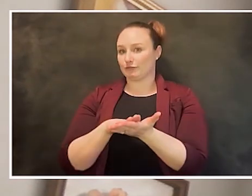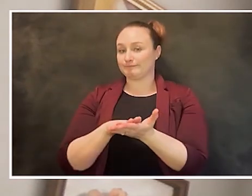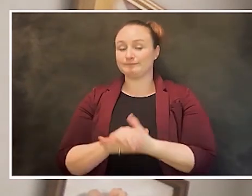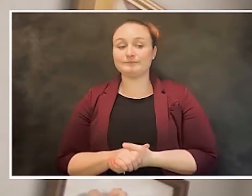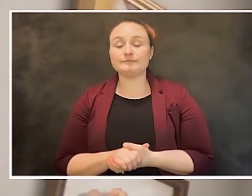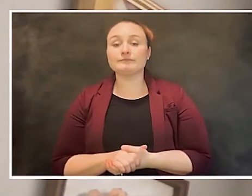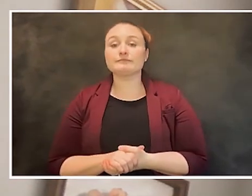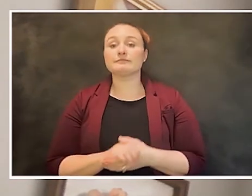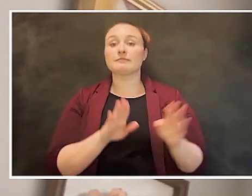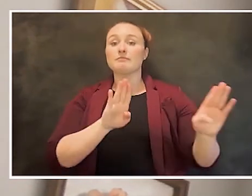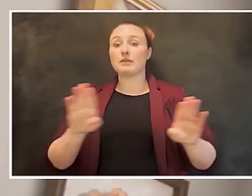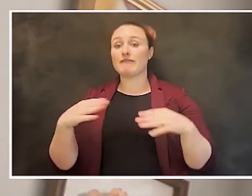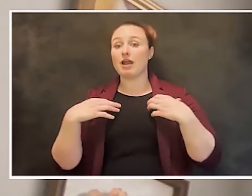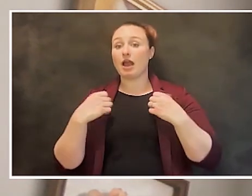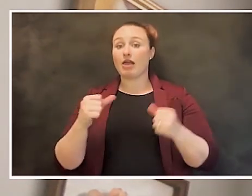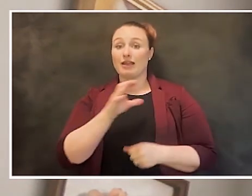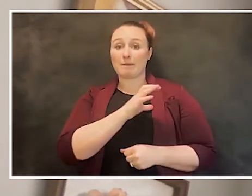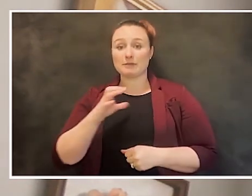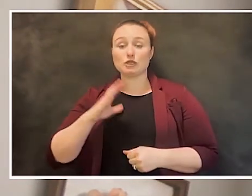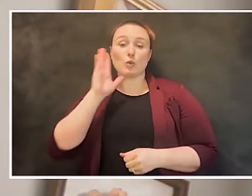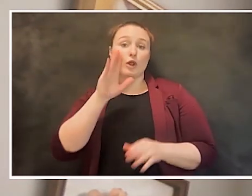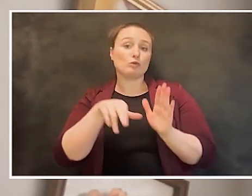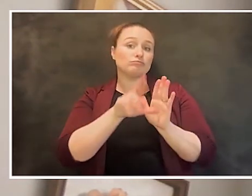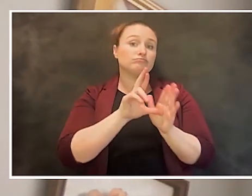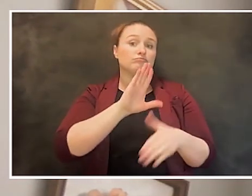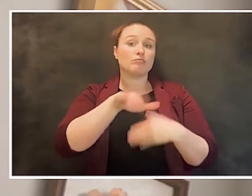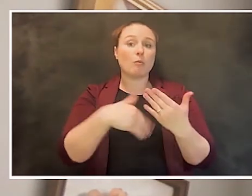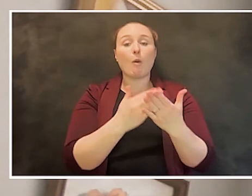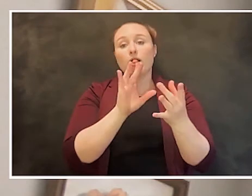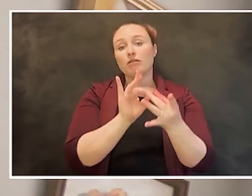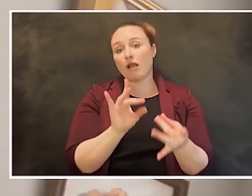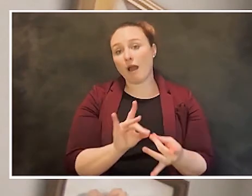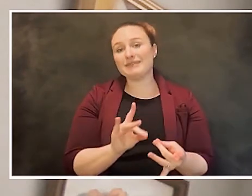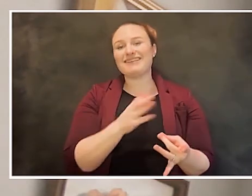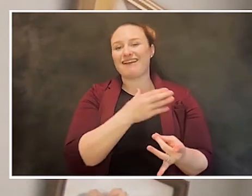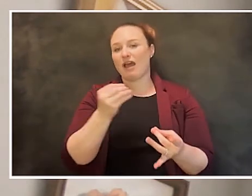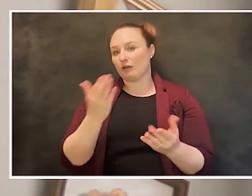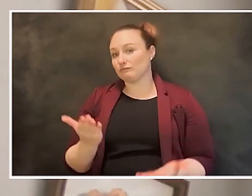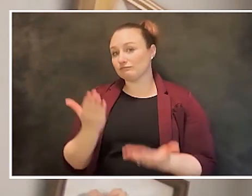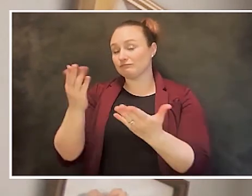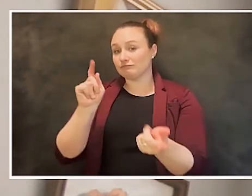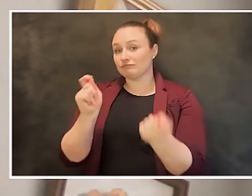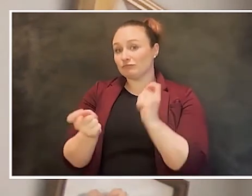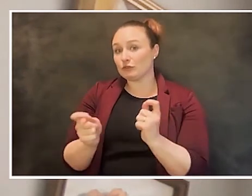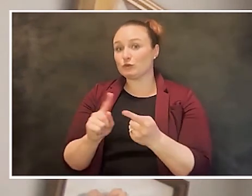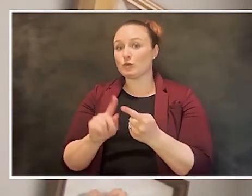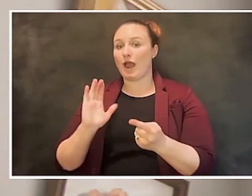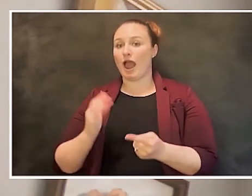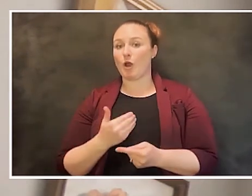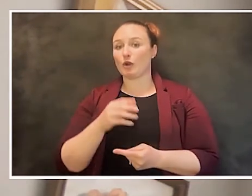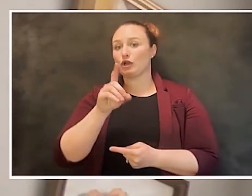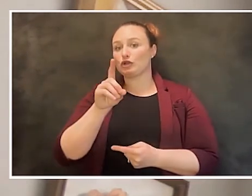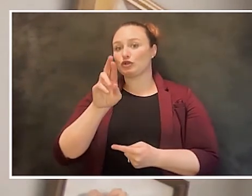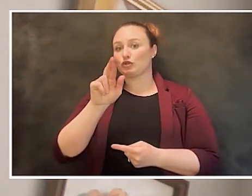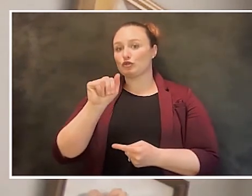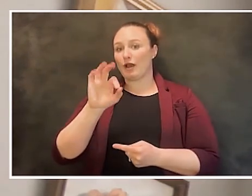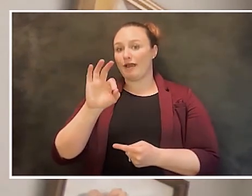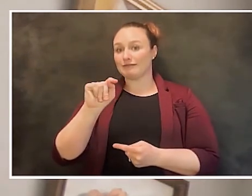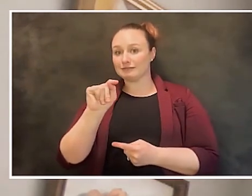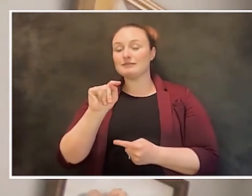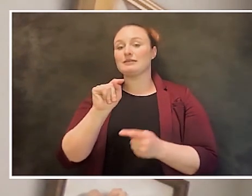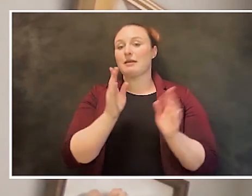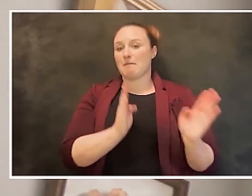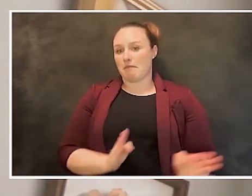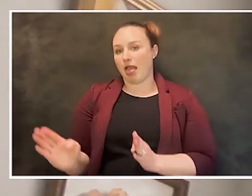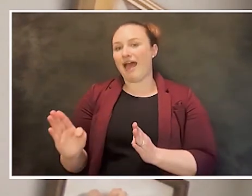The Behavioral Health Commission will review all the comments and recommend changes to the draft plan, if necessary, based on the comments